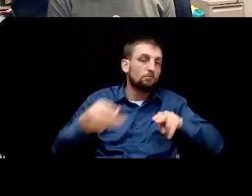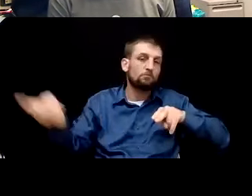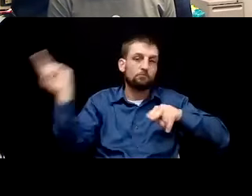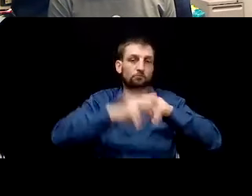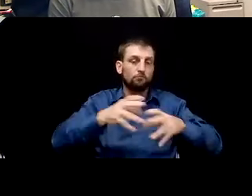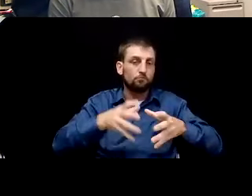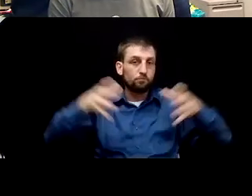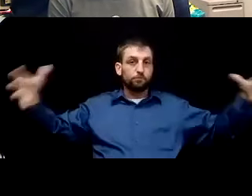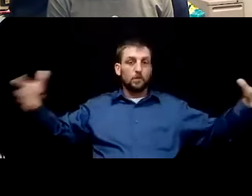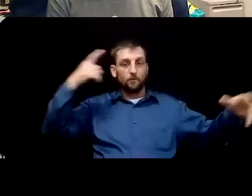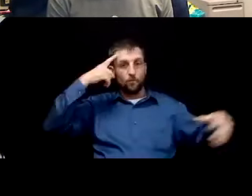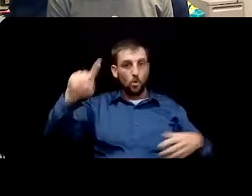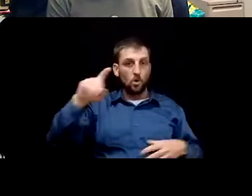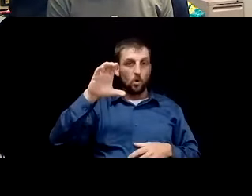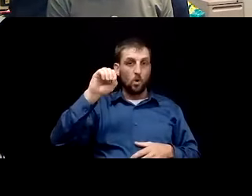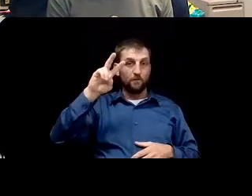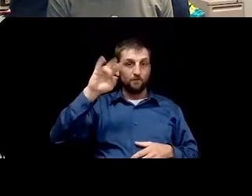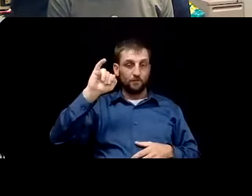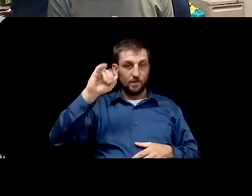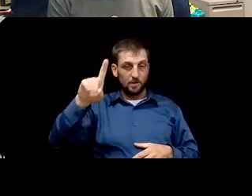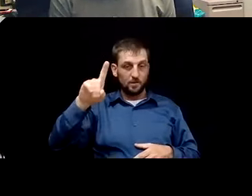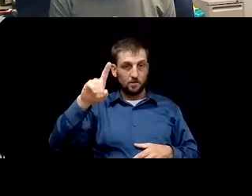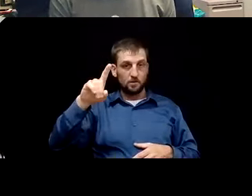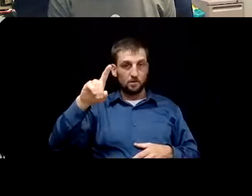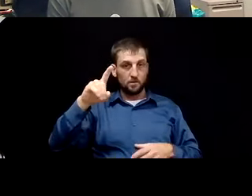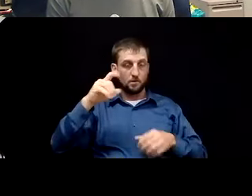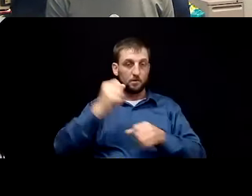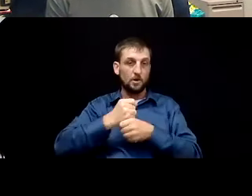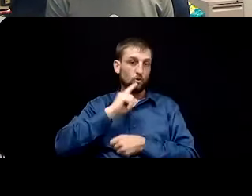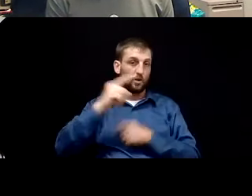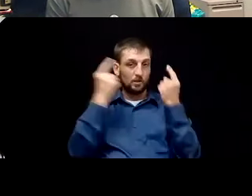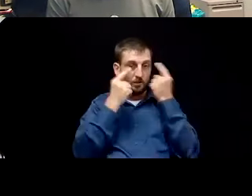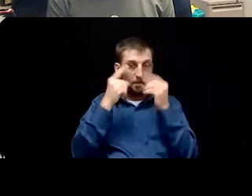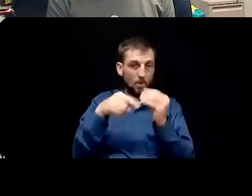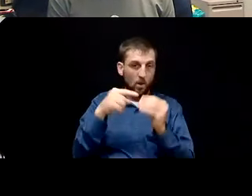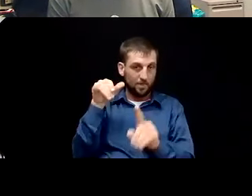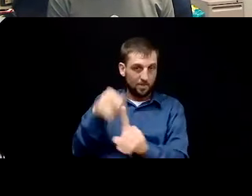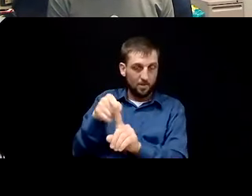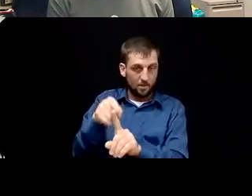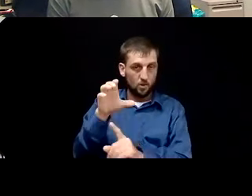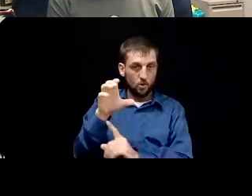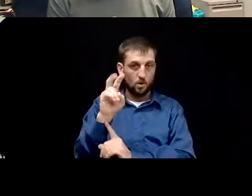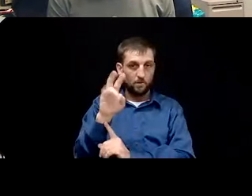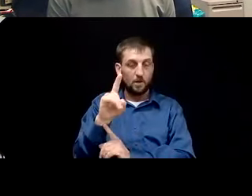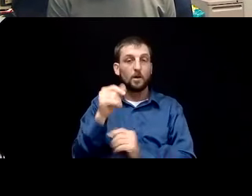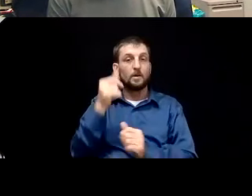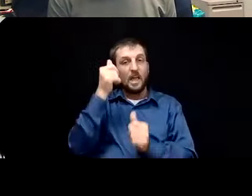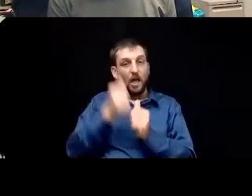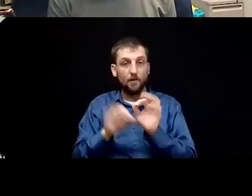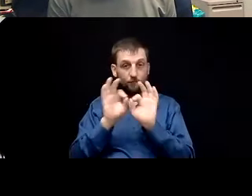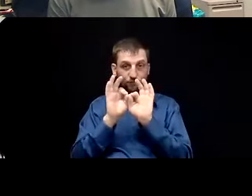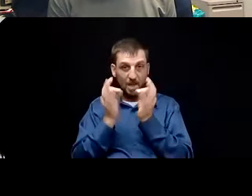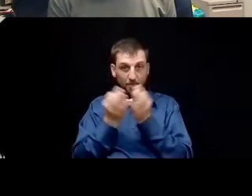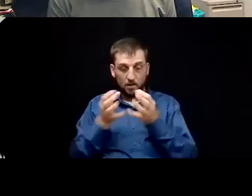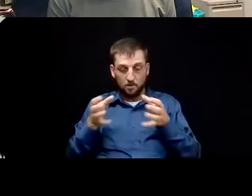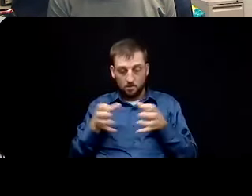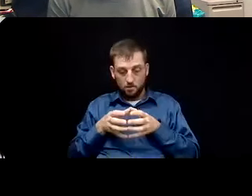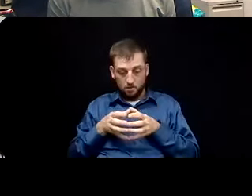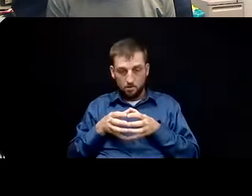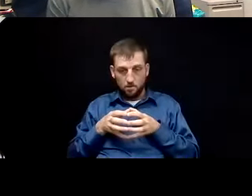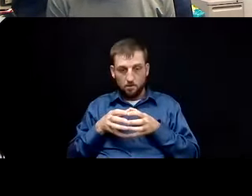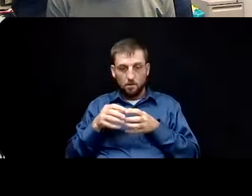for COVID and to take consideration for COVID. So each family really would have more space